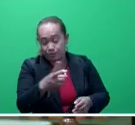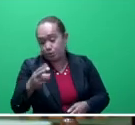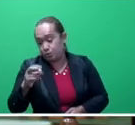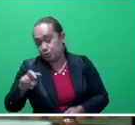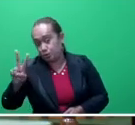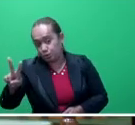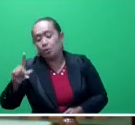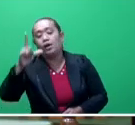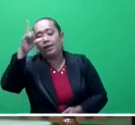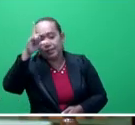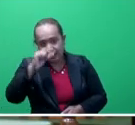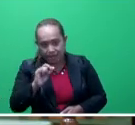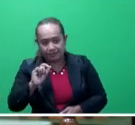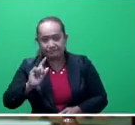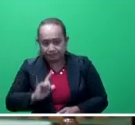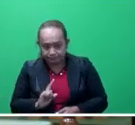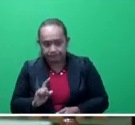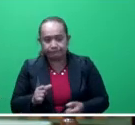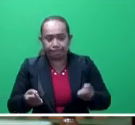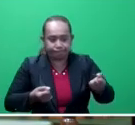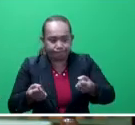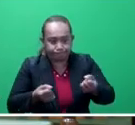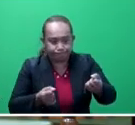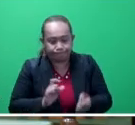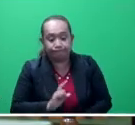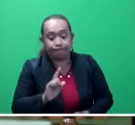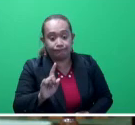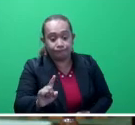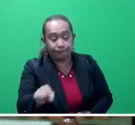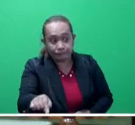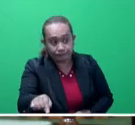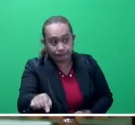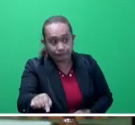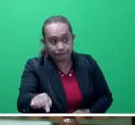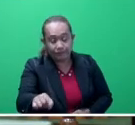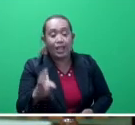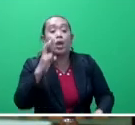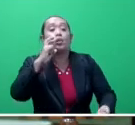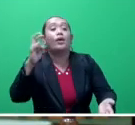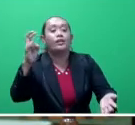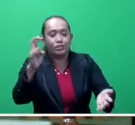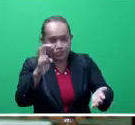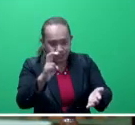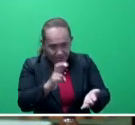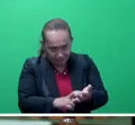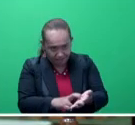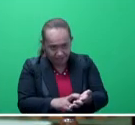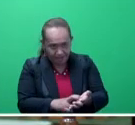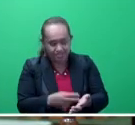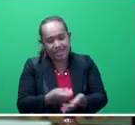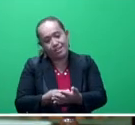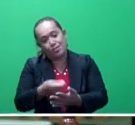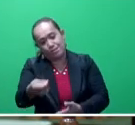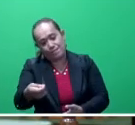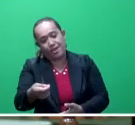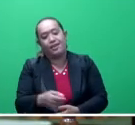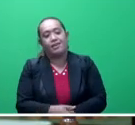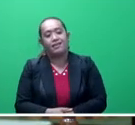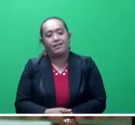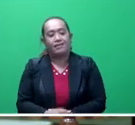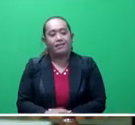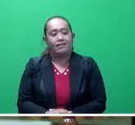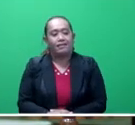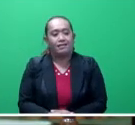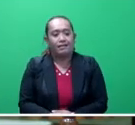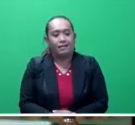will be able to come forward and and register the vehicles without having to pay the accumulated fees and charges.